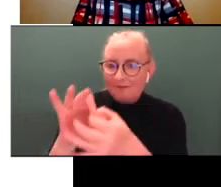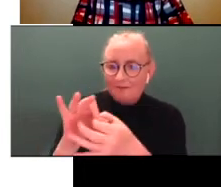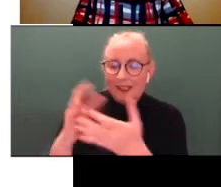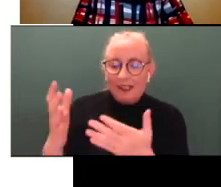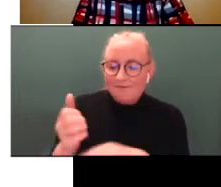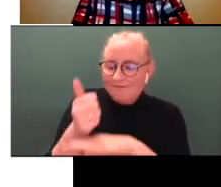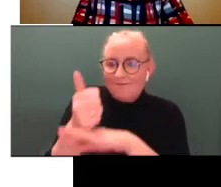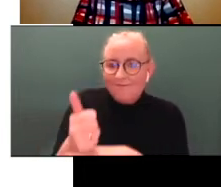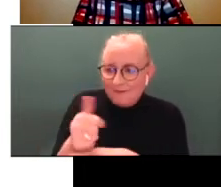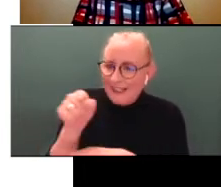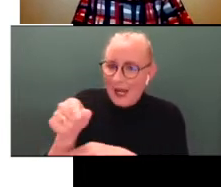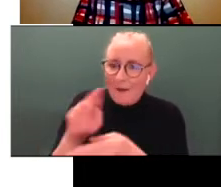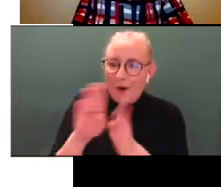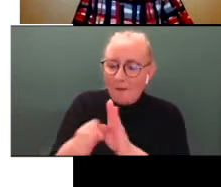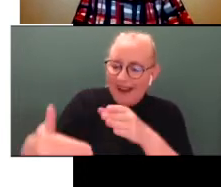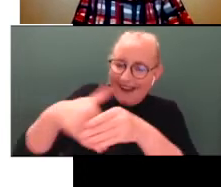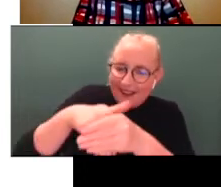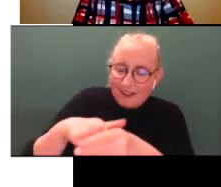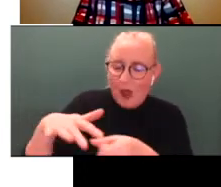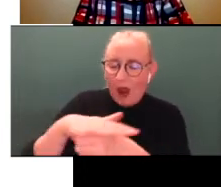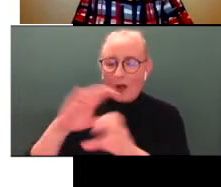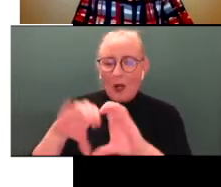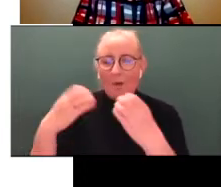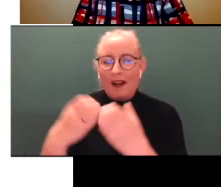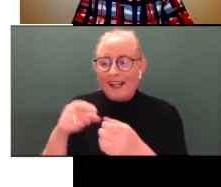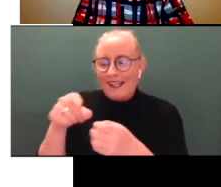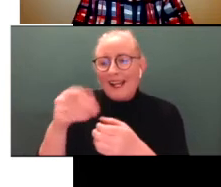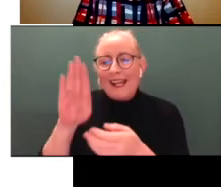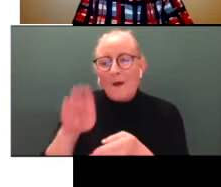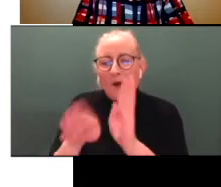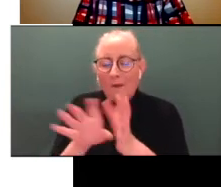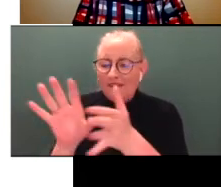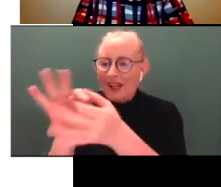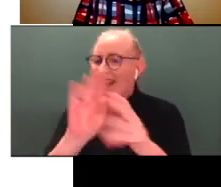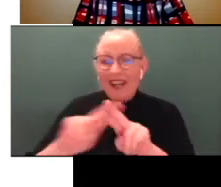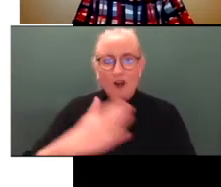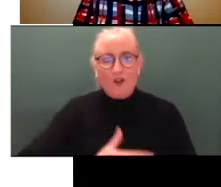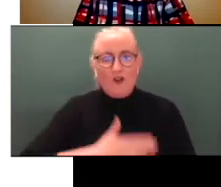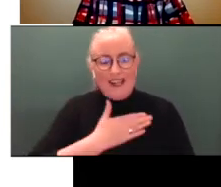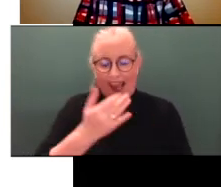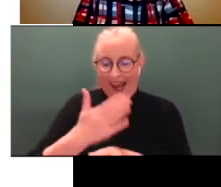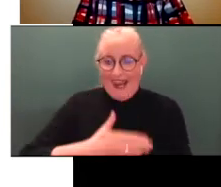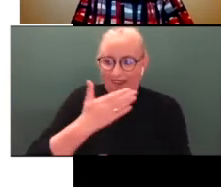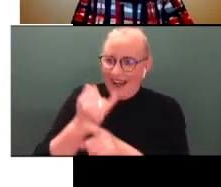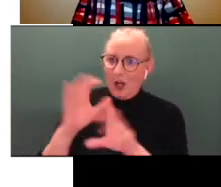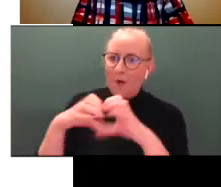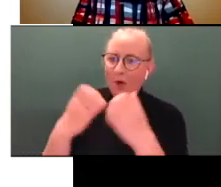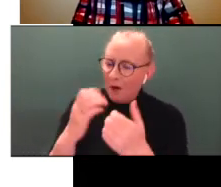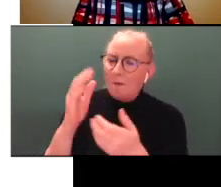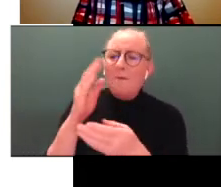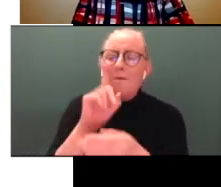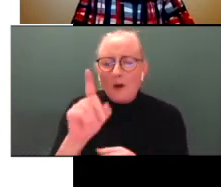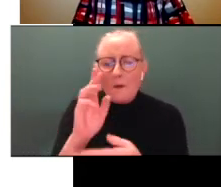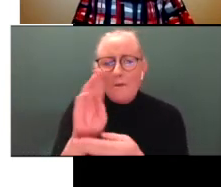embedding people in their local communities and expanding their social networks so that they're not just living in the community, that they're really part of it. And it's